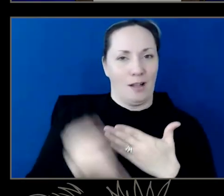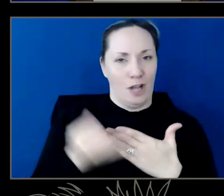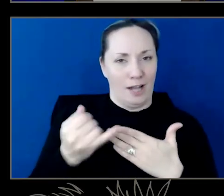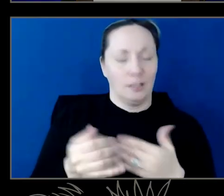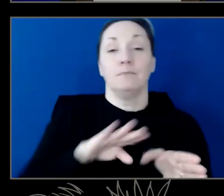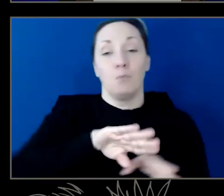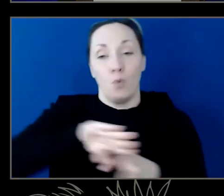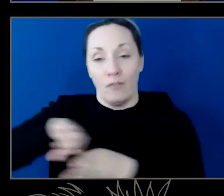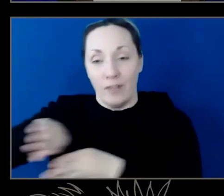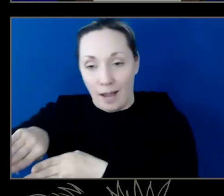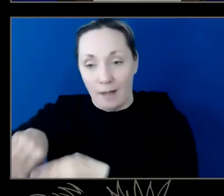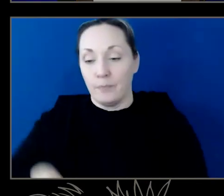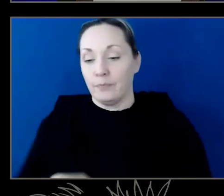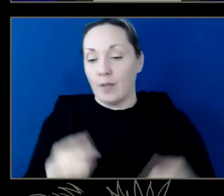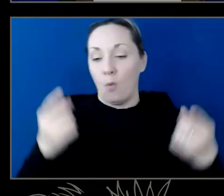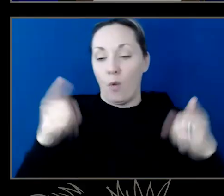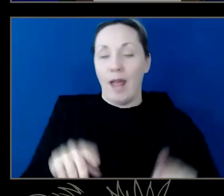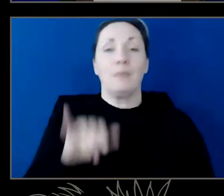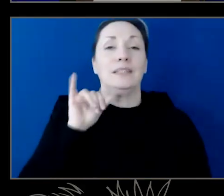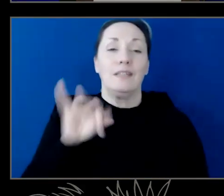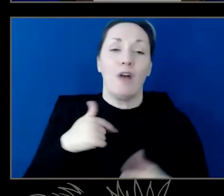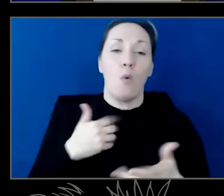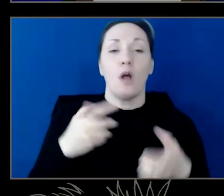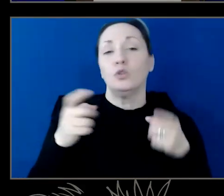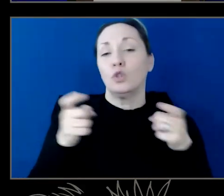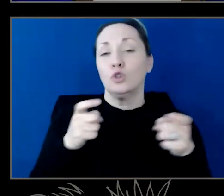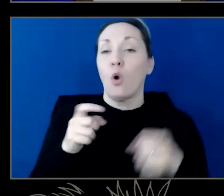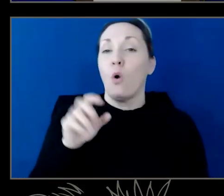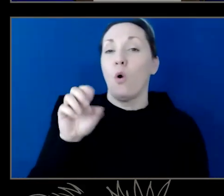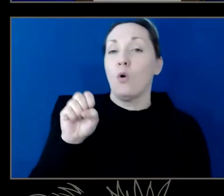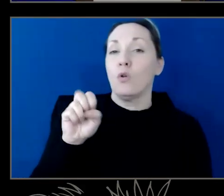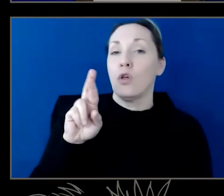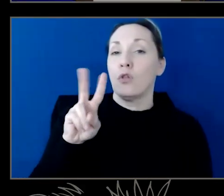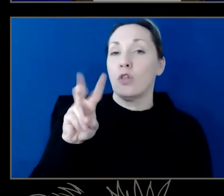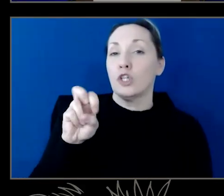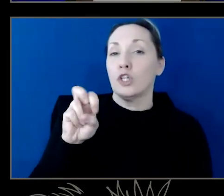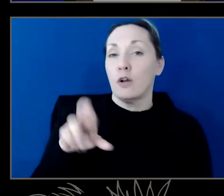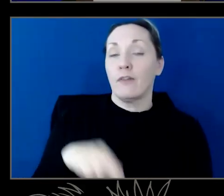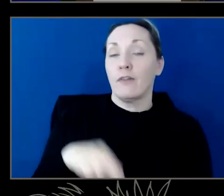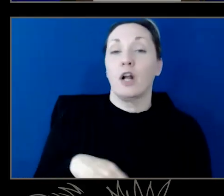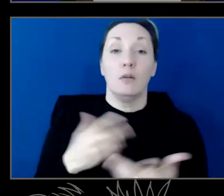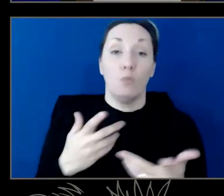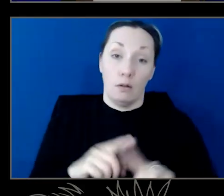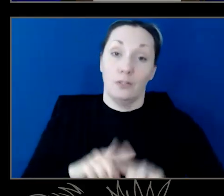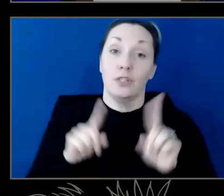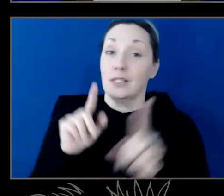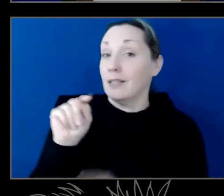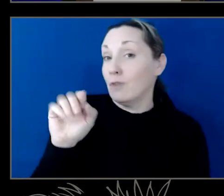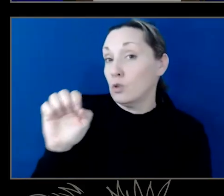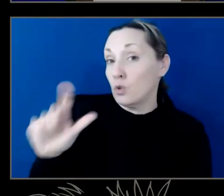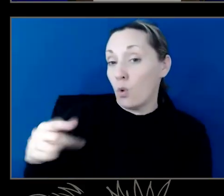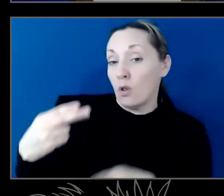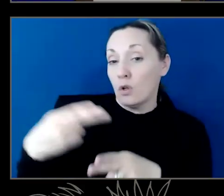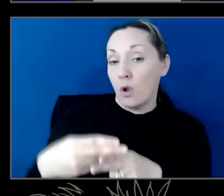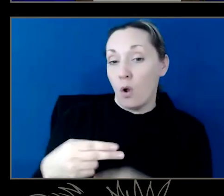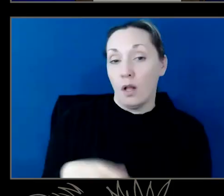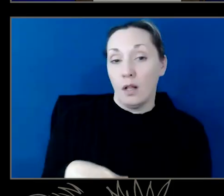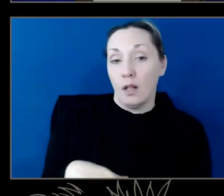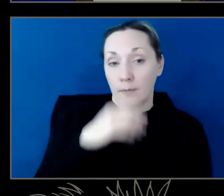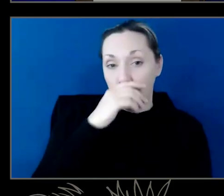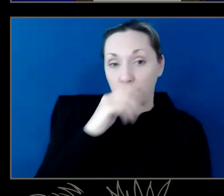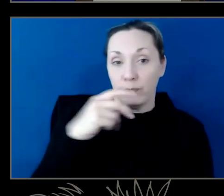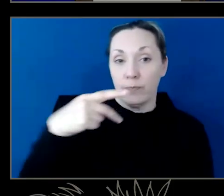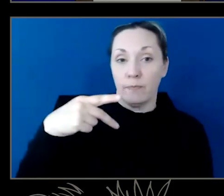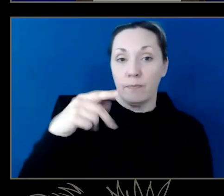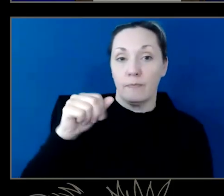Moving on, what happens if I want to control the server? Well, there is a different tool called PartyKit that we